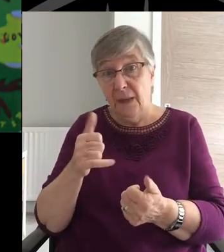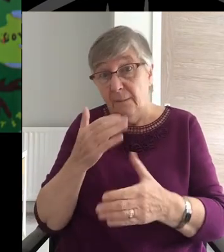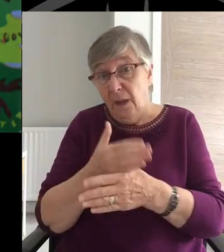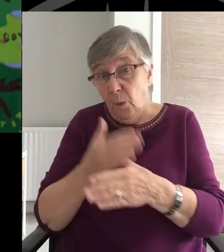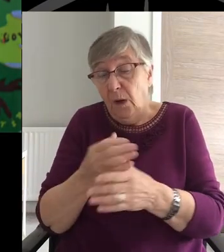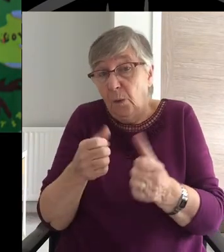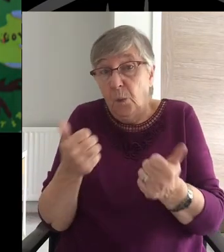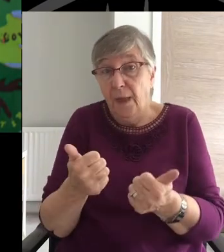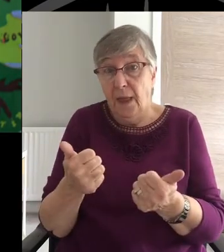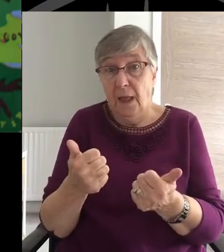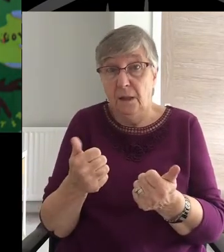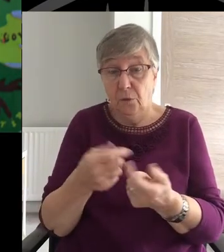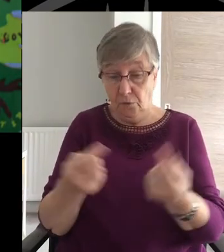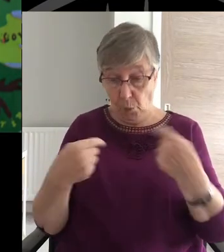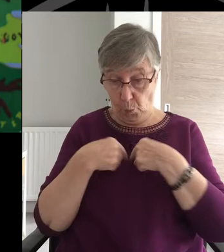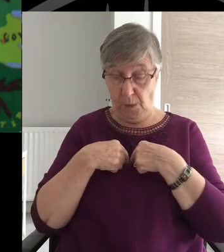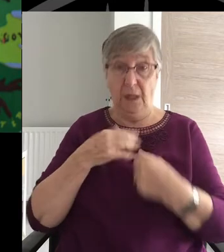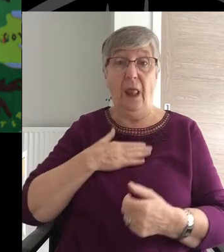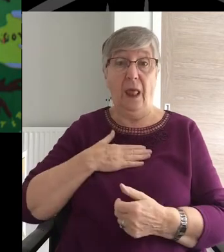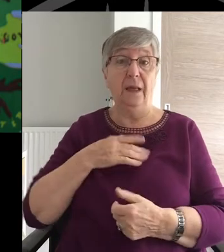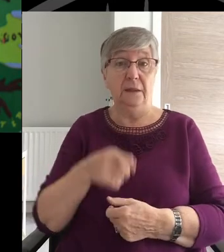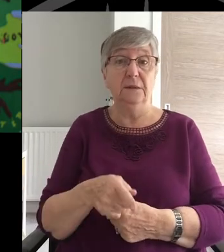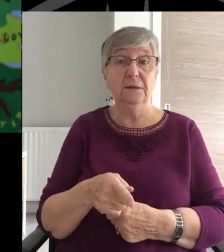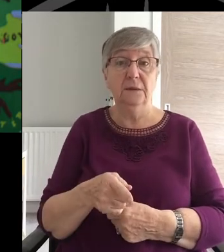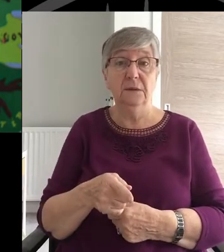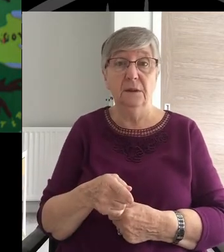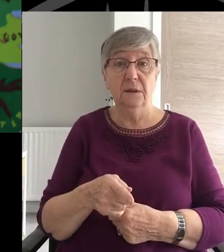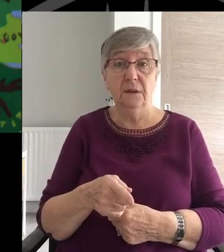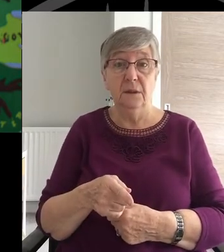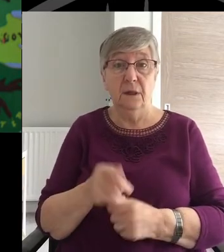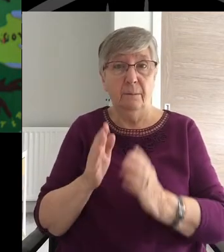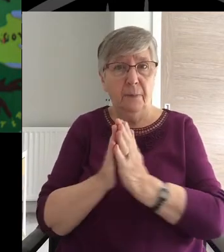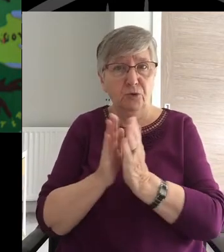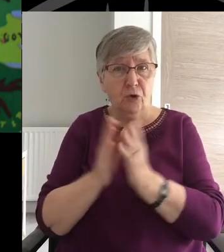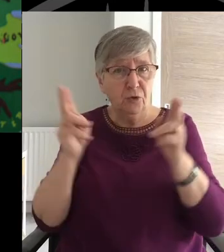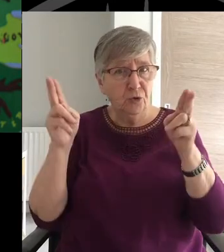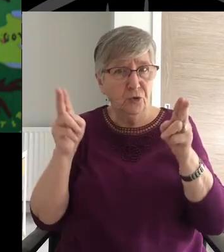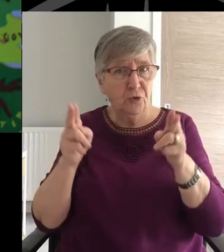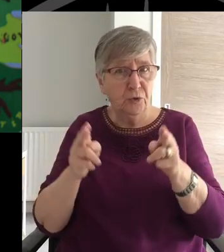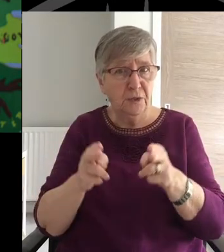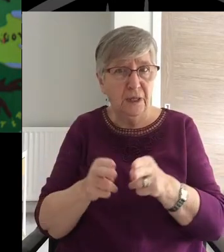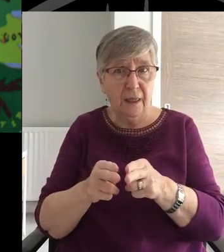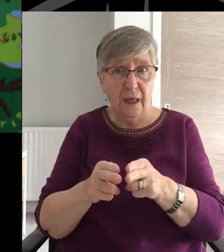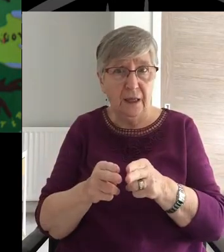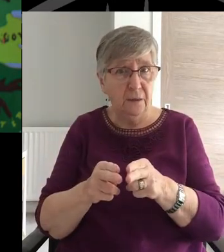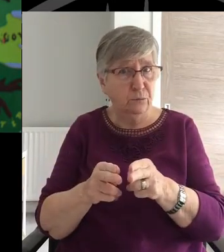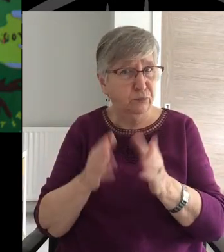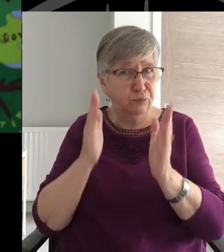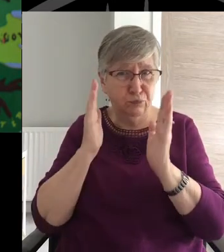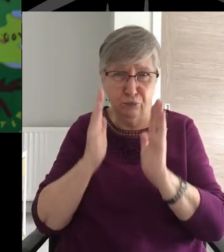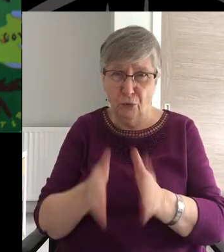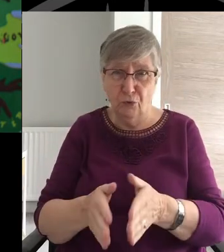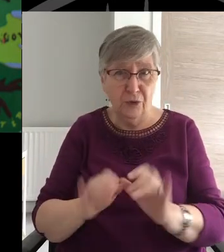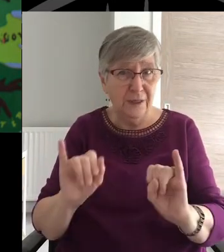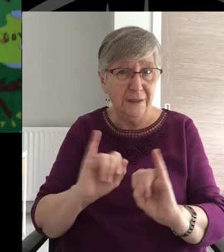well in terms of we liked it, but church decline has reached critical.